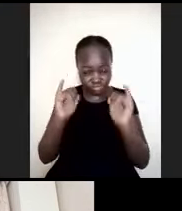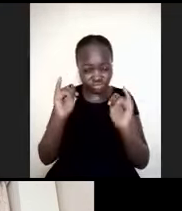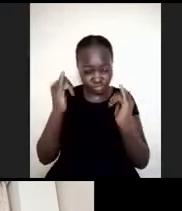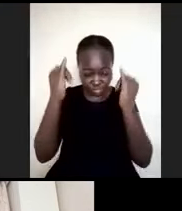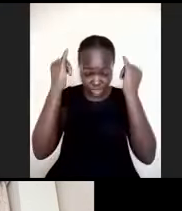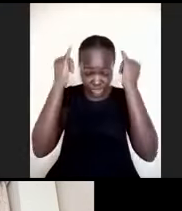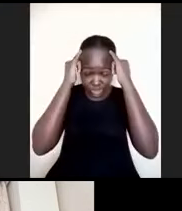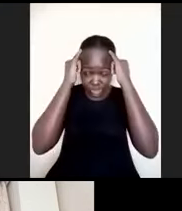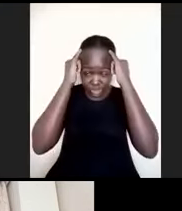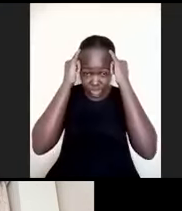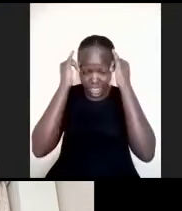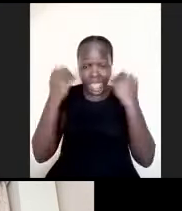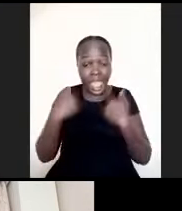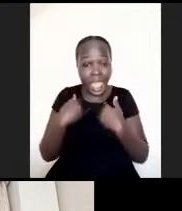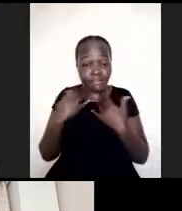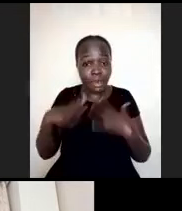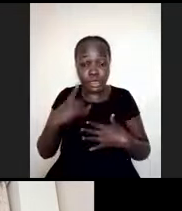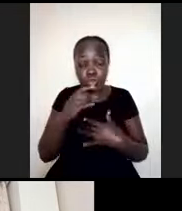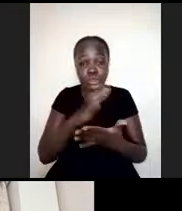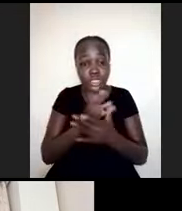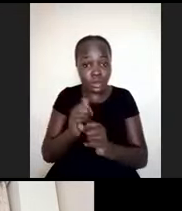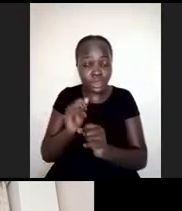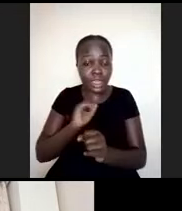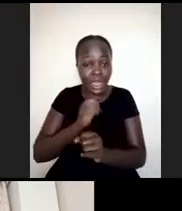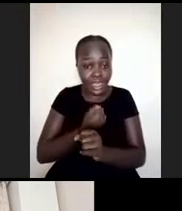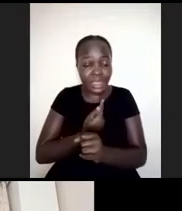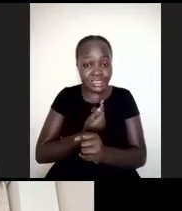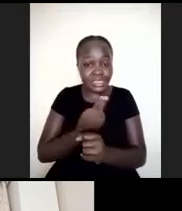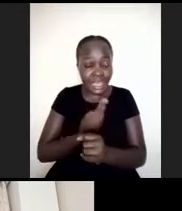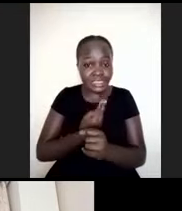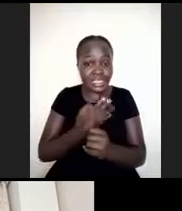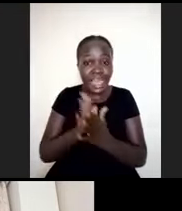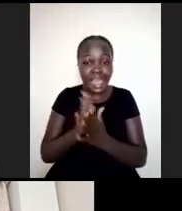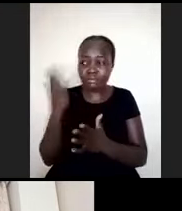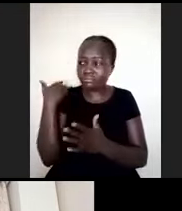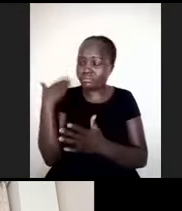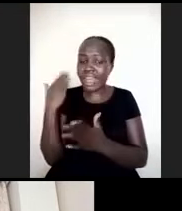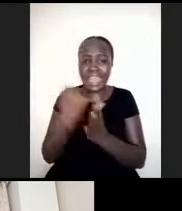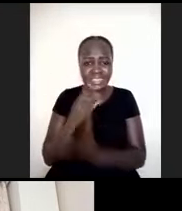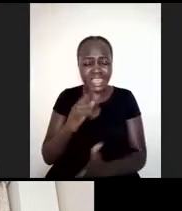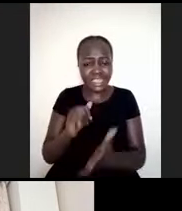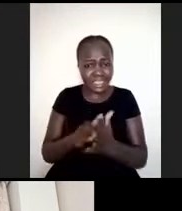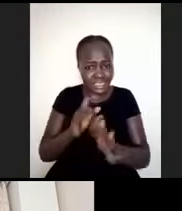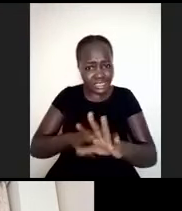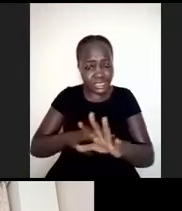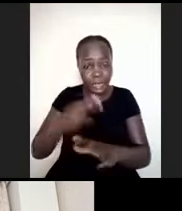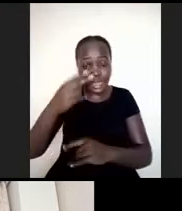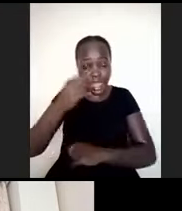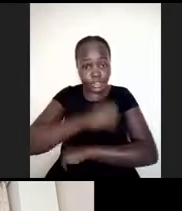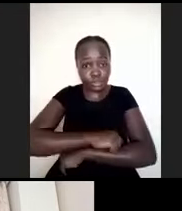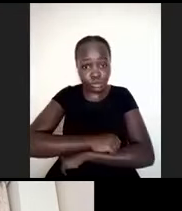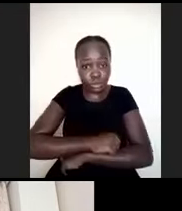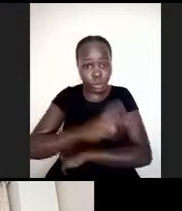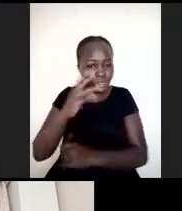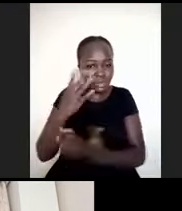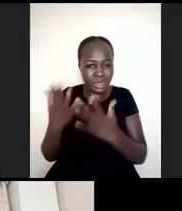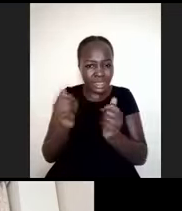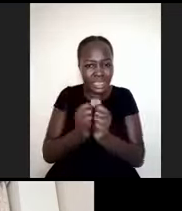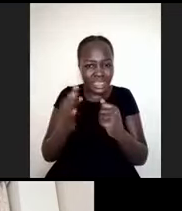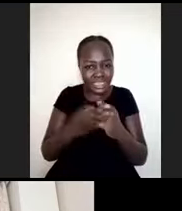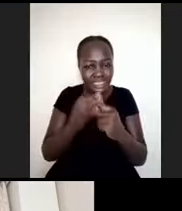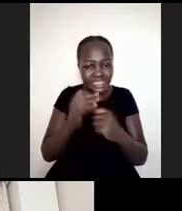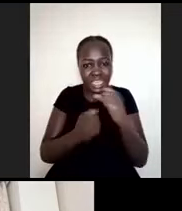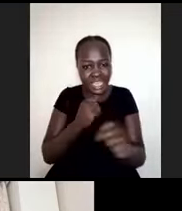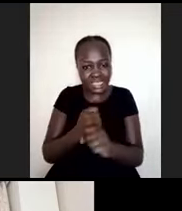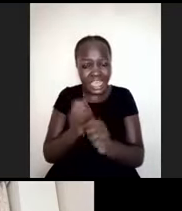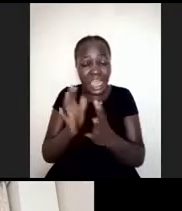a guy who shared with us another day. He told us he saw when he was in high school, he was about 18 years old, and